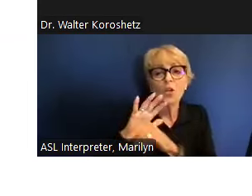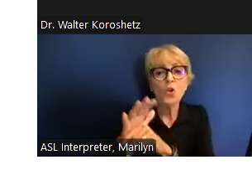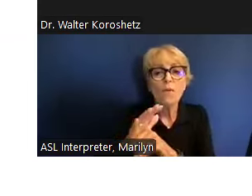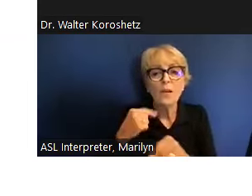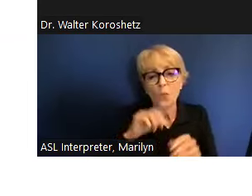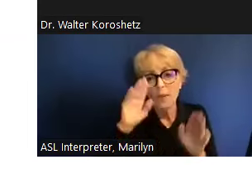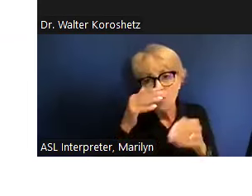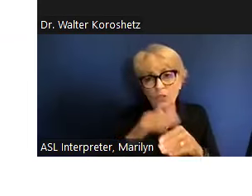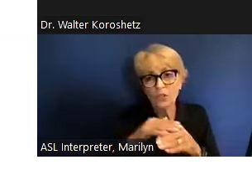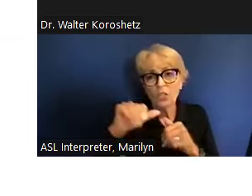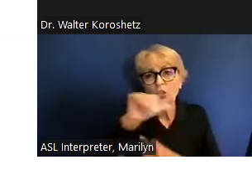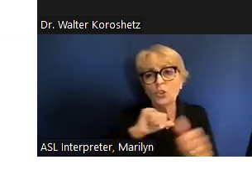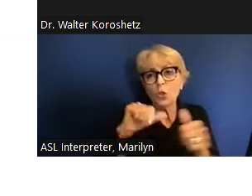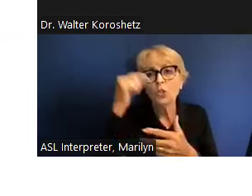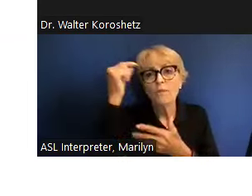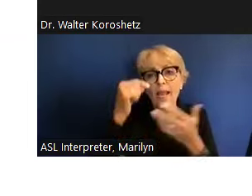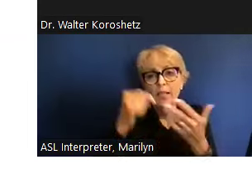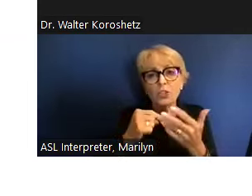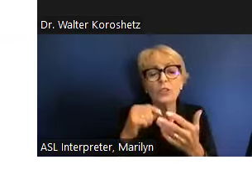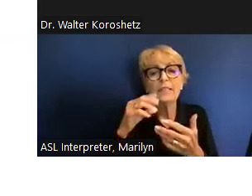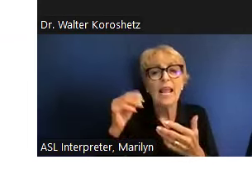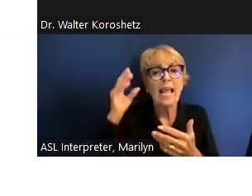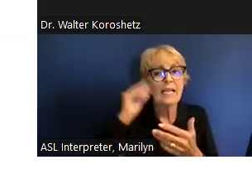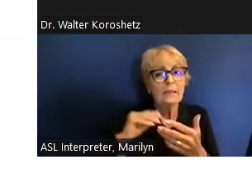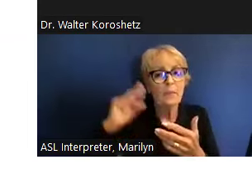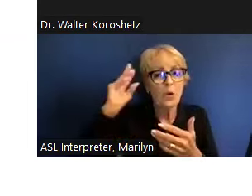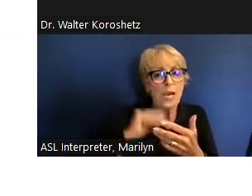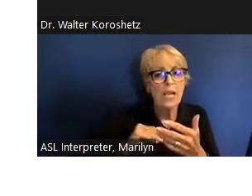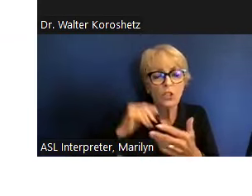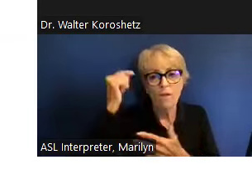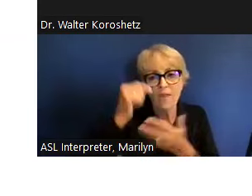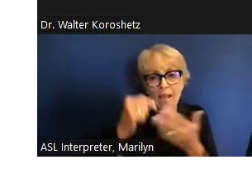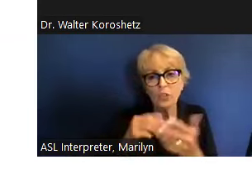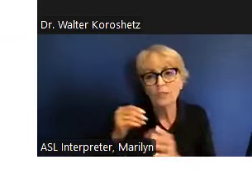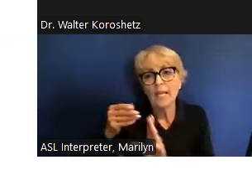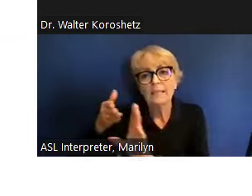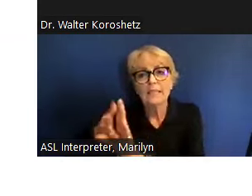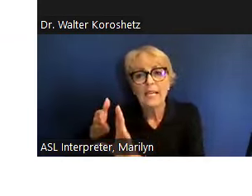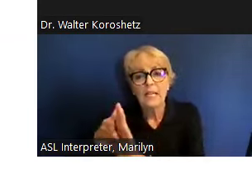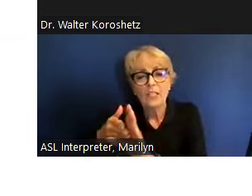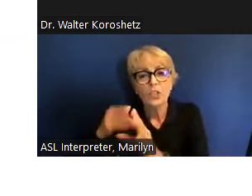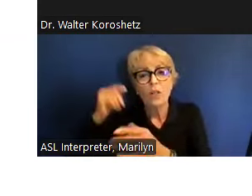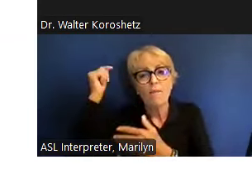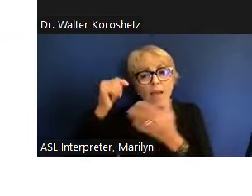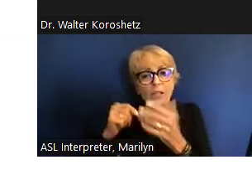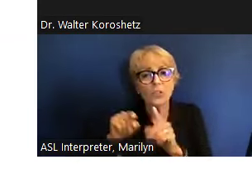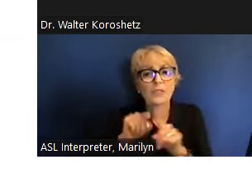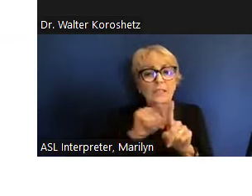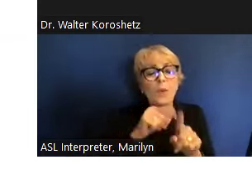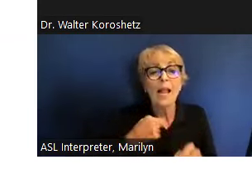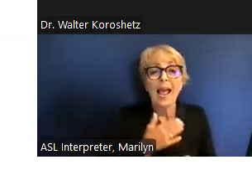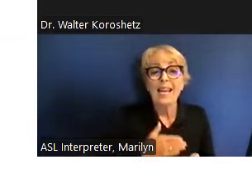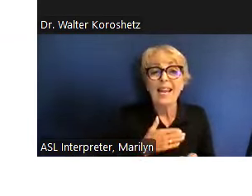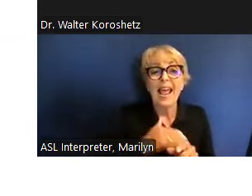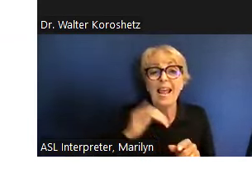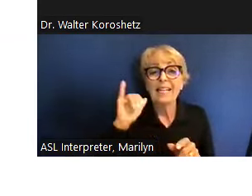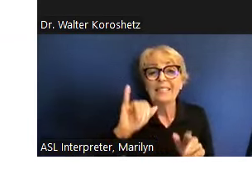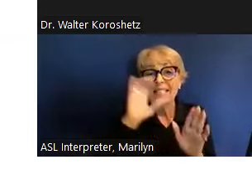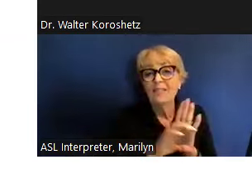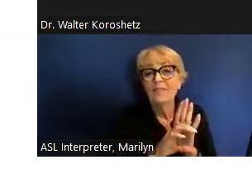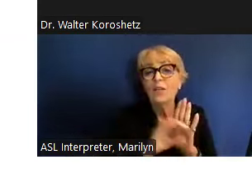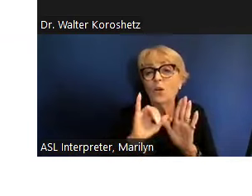social factors, some of those experiential factors, and psychological factors as well. And I like this figure because it shows these